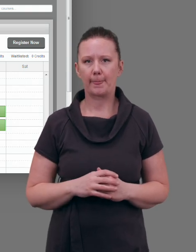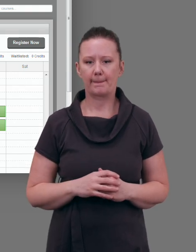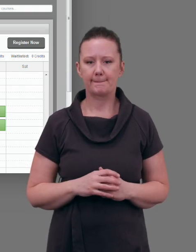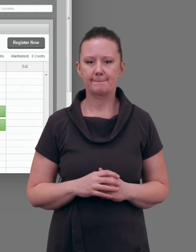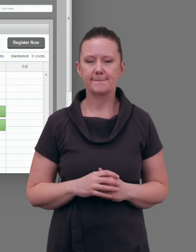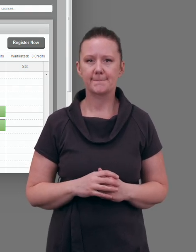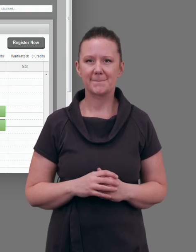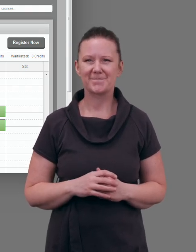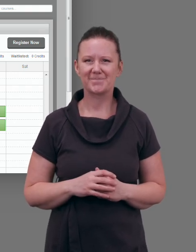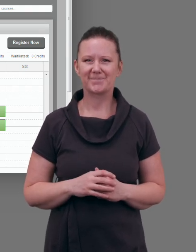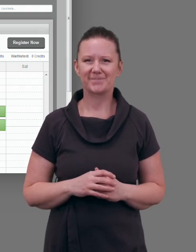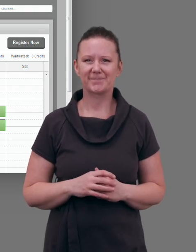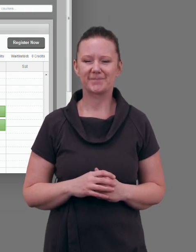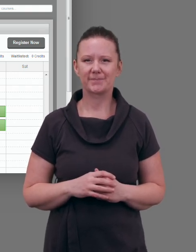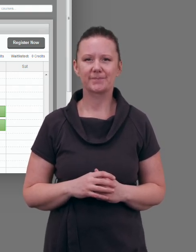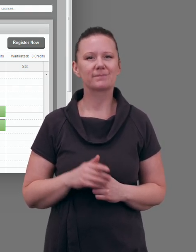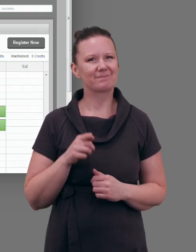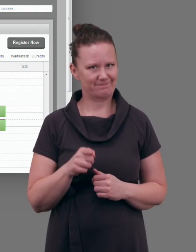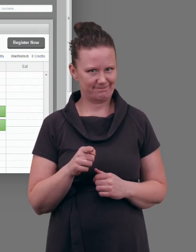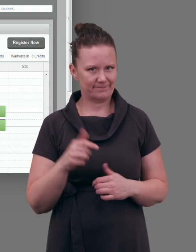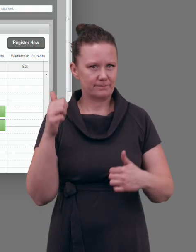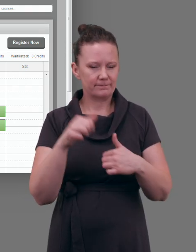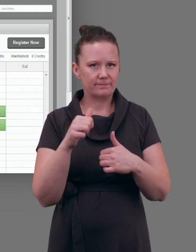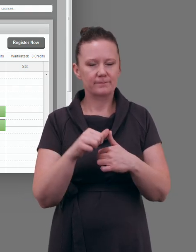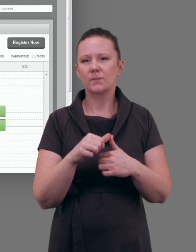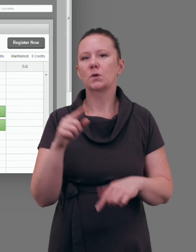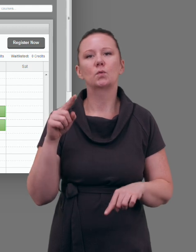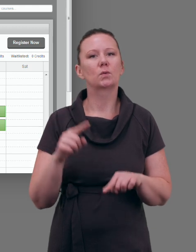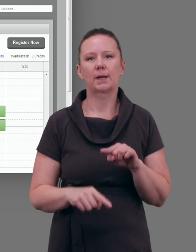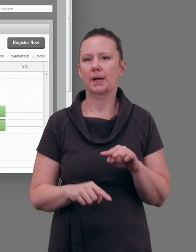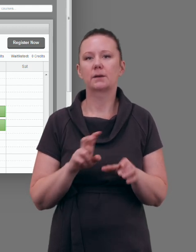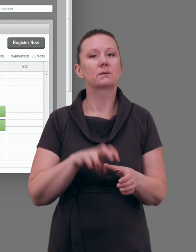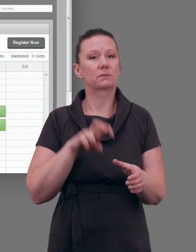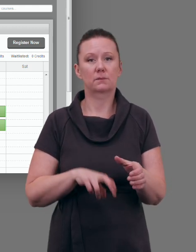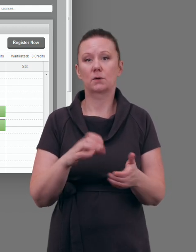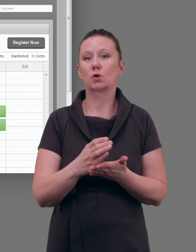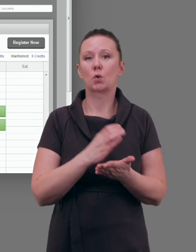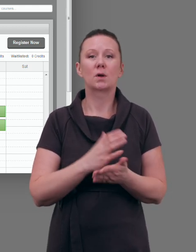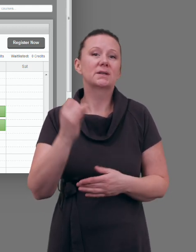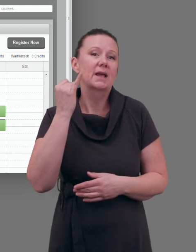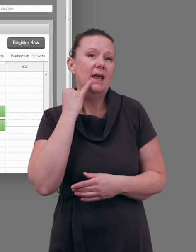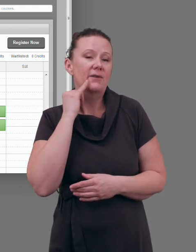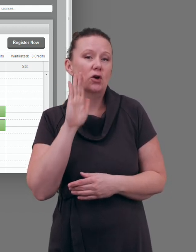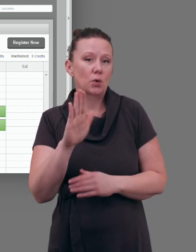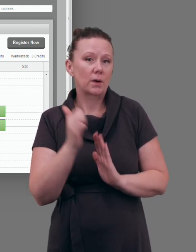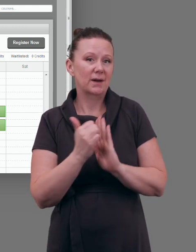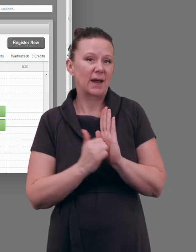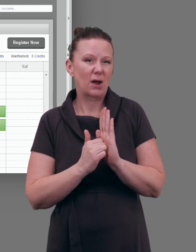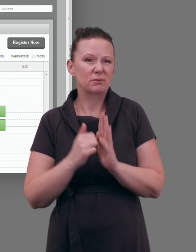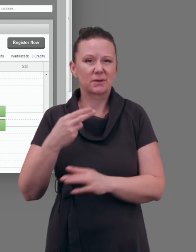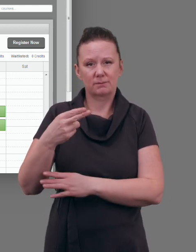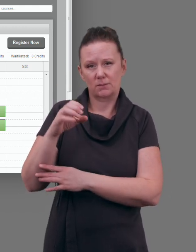Please note, you will not be able to drop courses using Student Planning if you have a hold on your account. If you have a hold or any